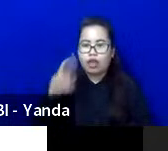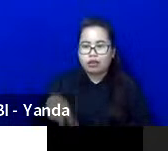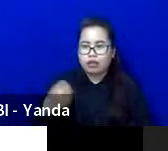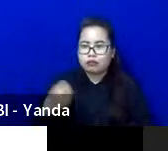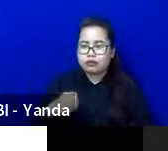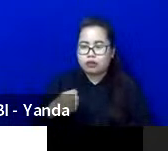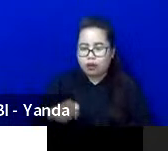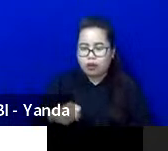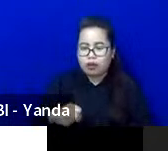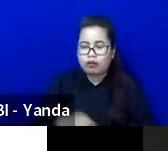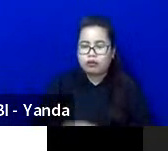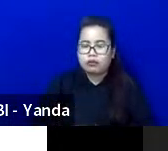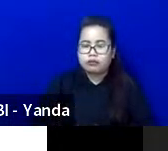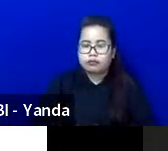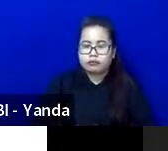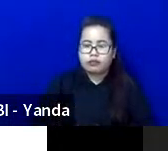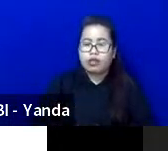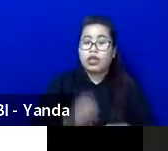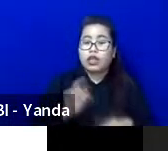do anymore.